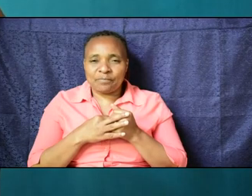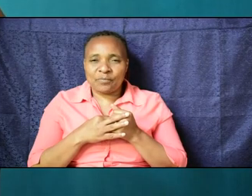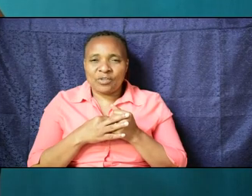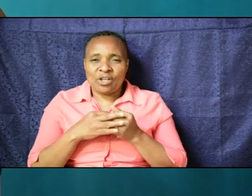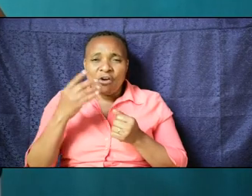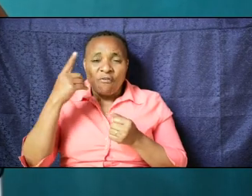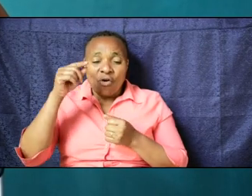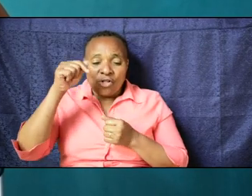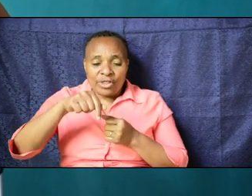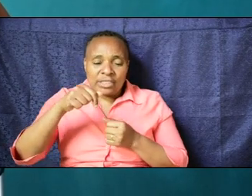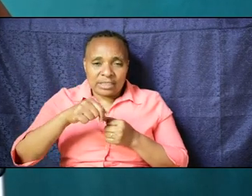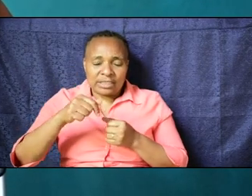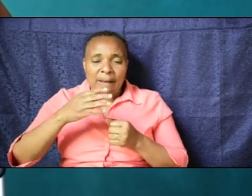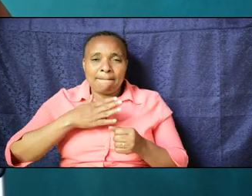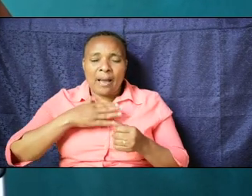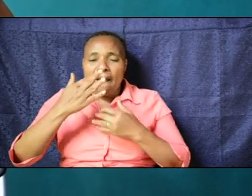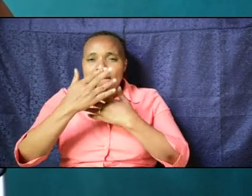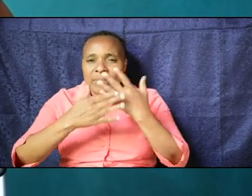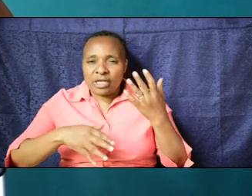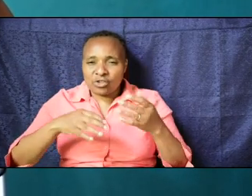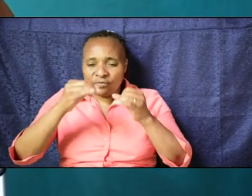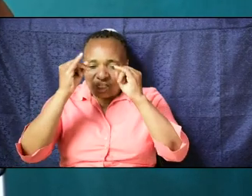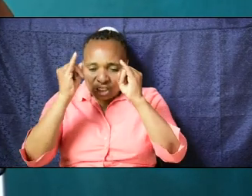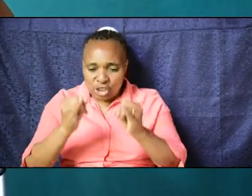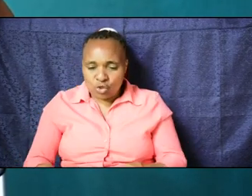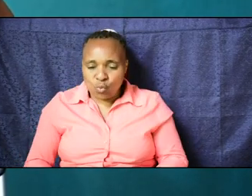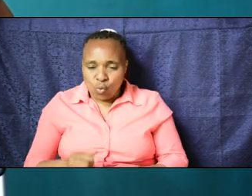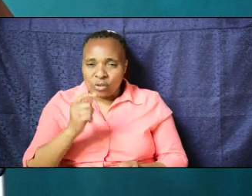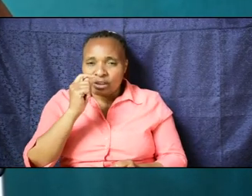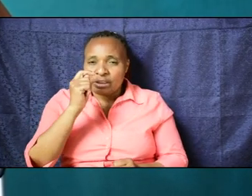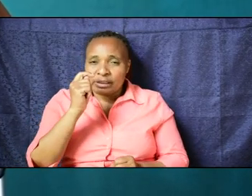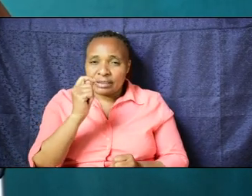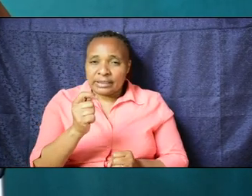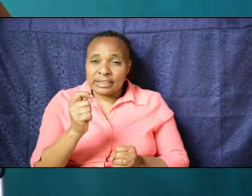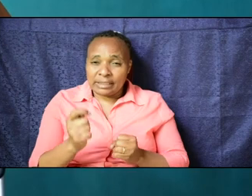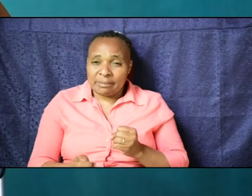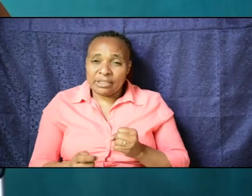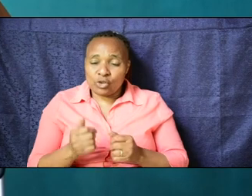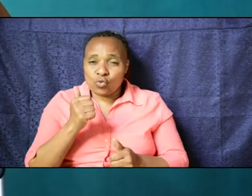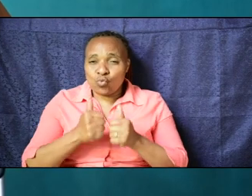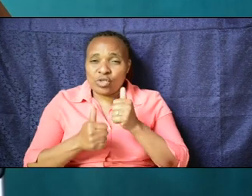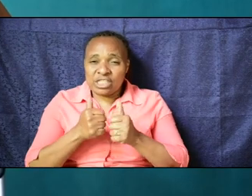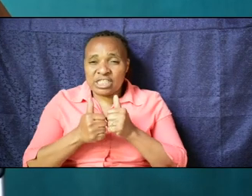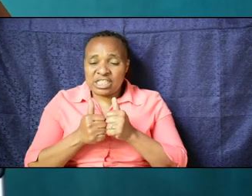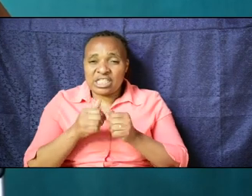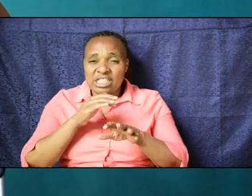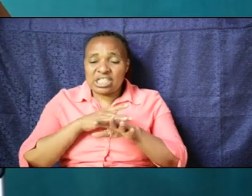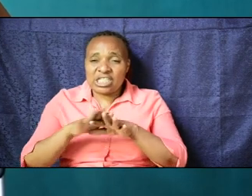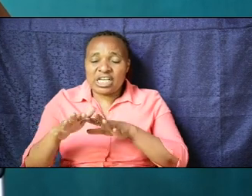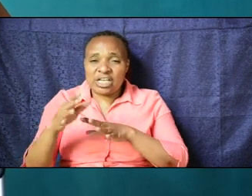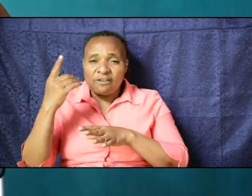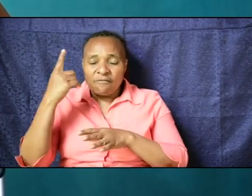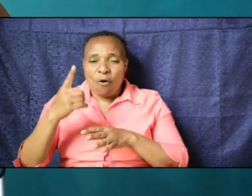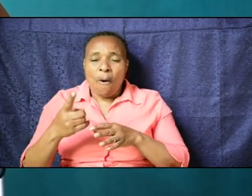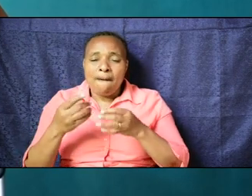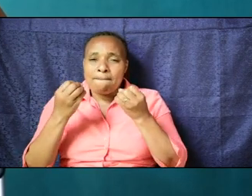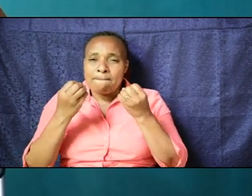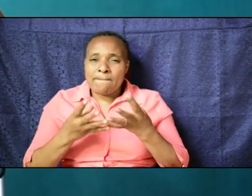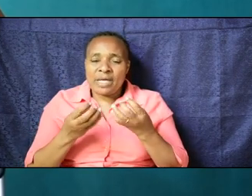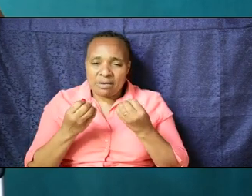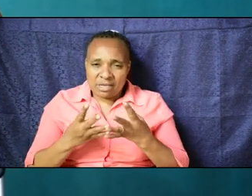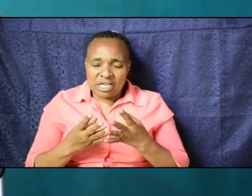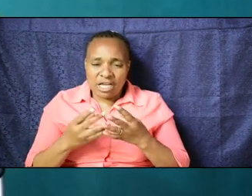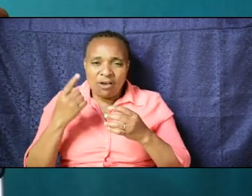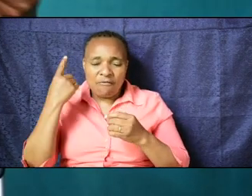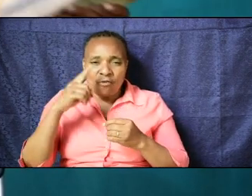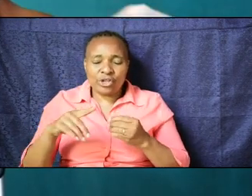28. For this is my blood of the New Testament, which is shed for many for the remission of